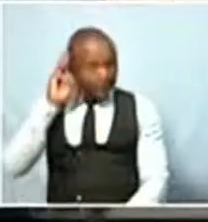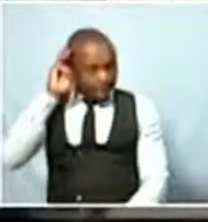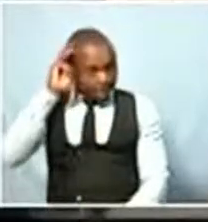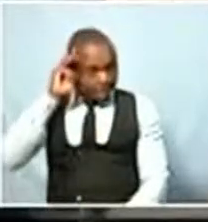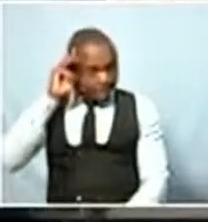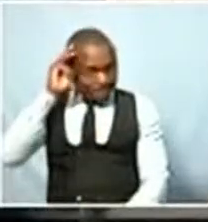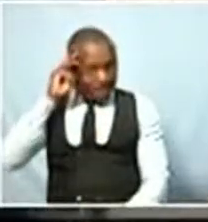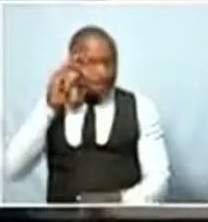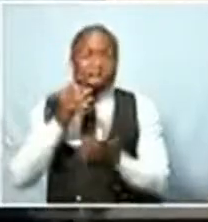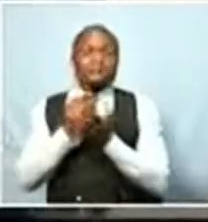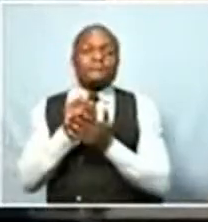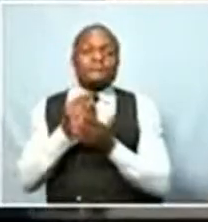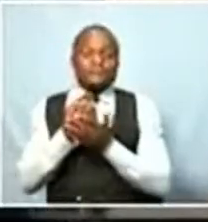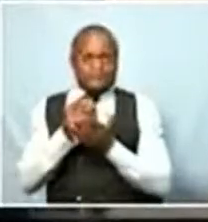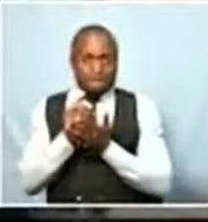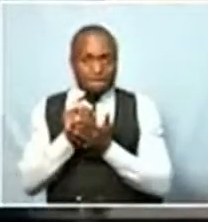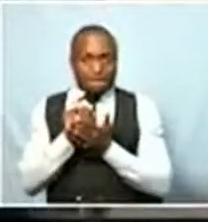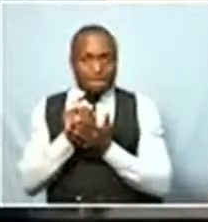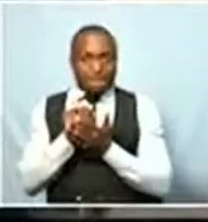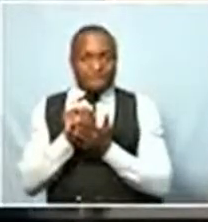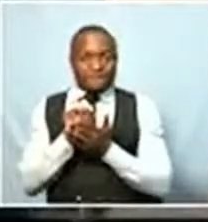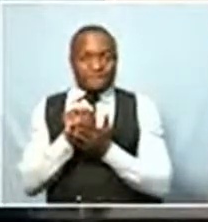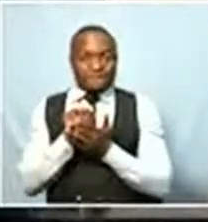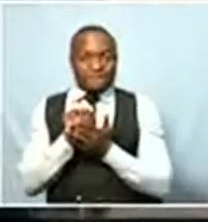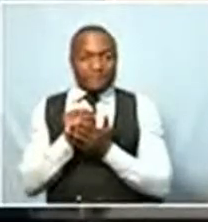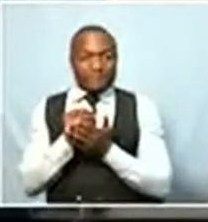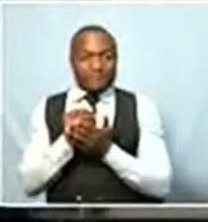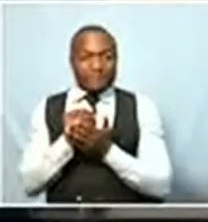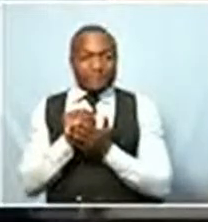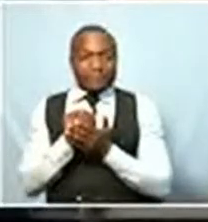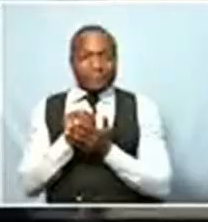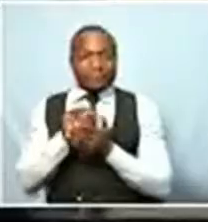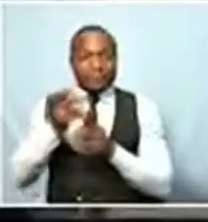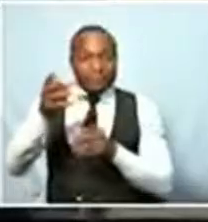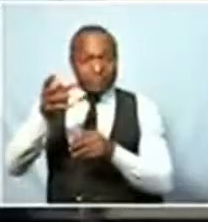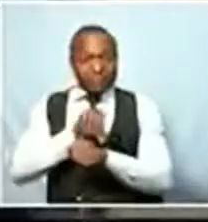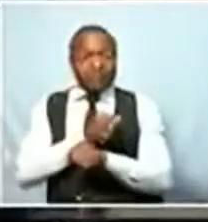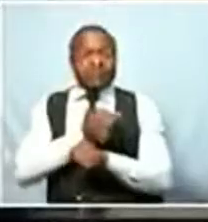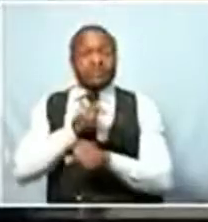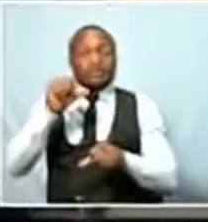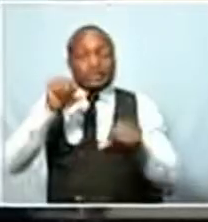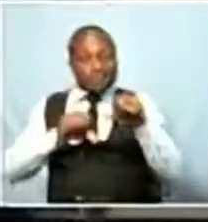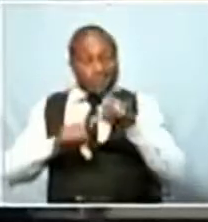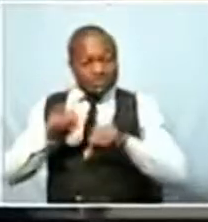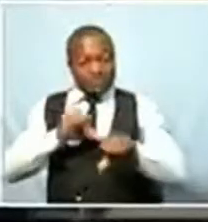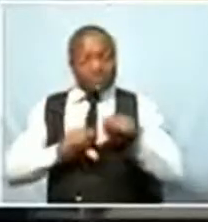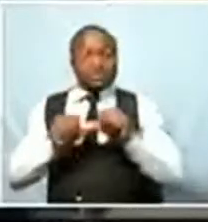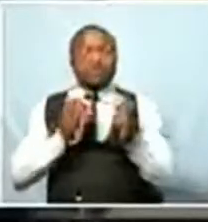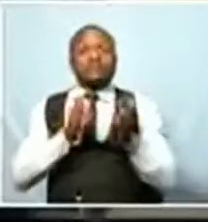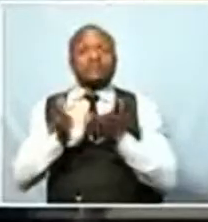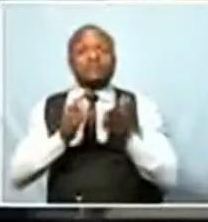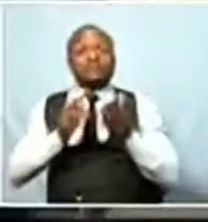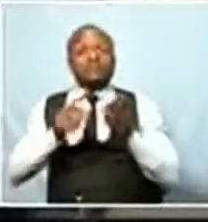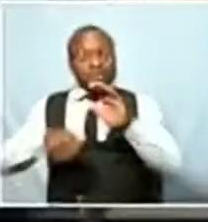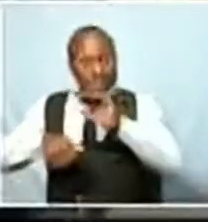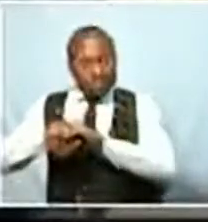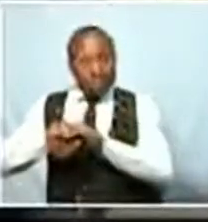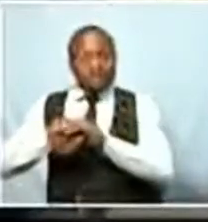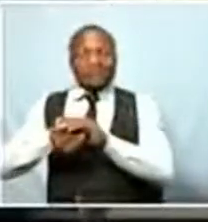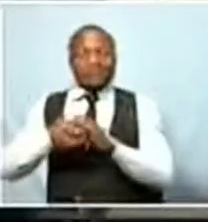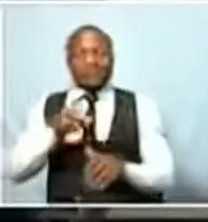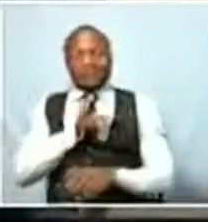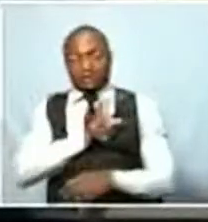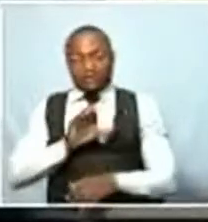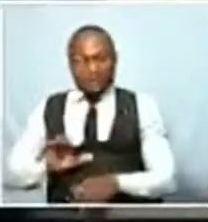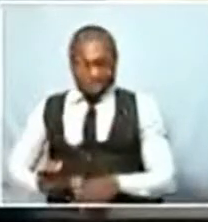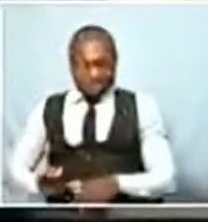Finance outsourcing audit service from private audit firms, and as